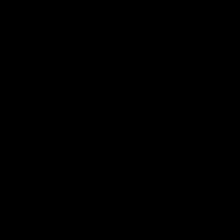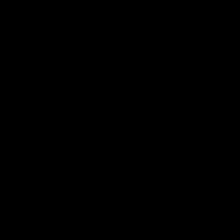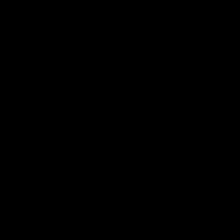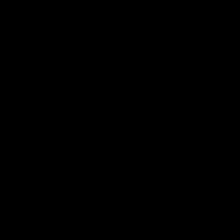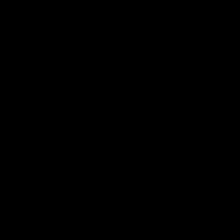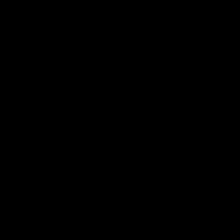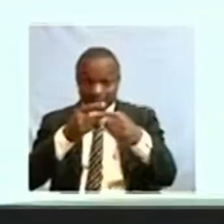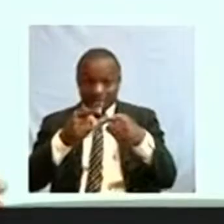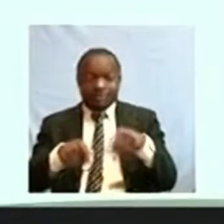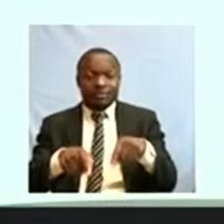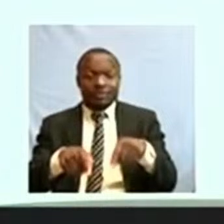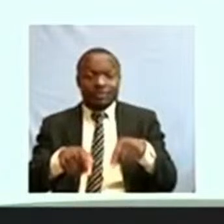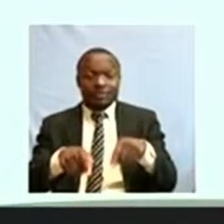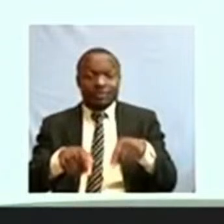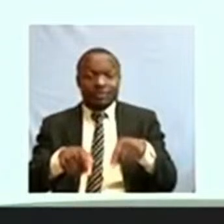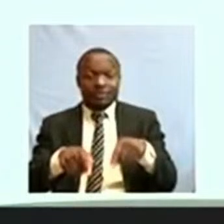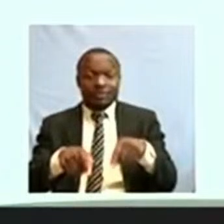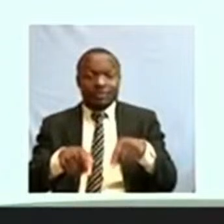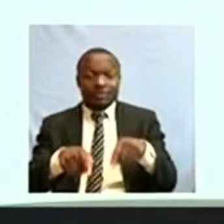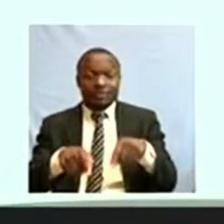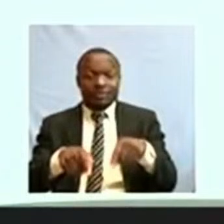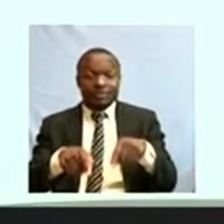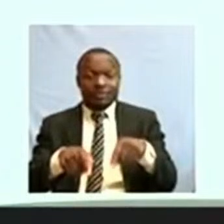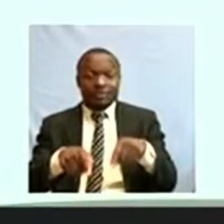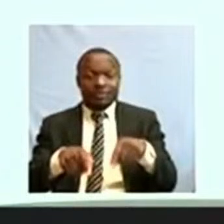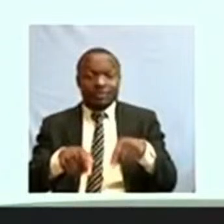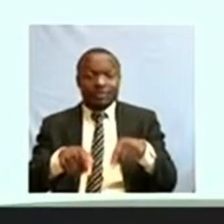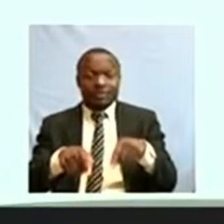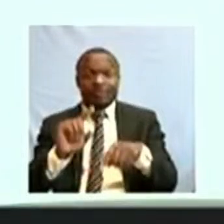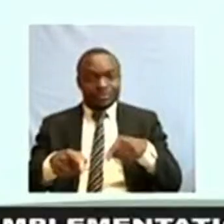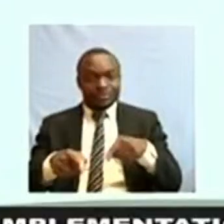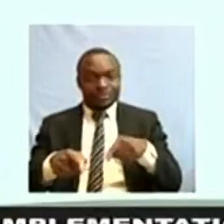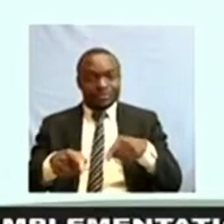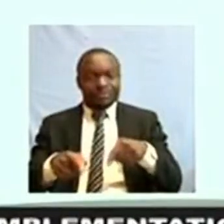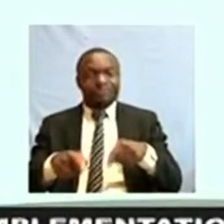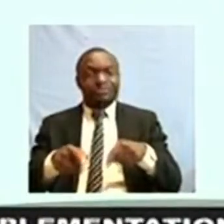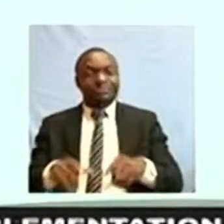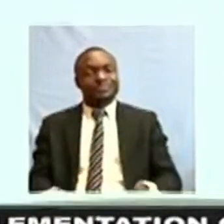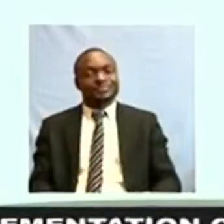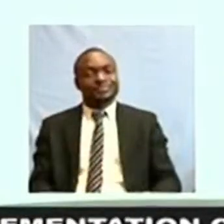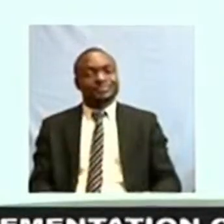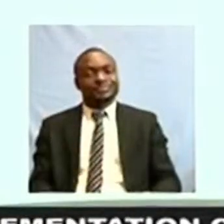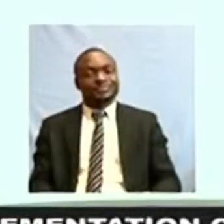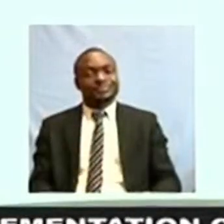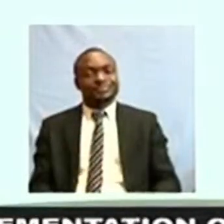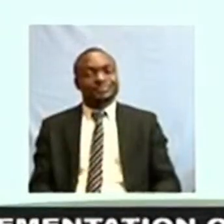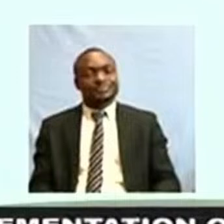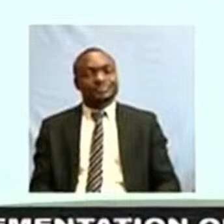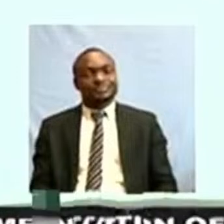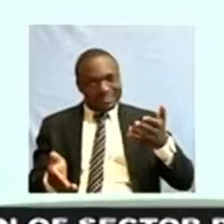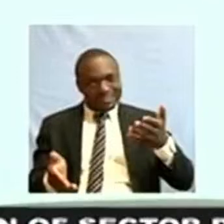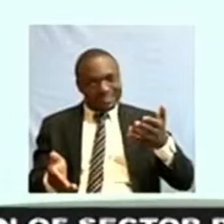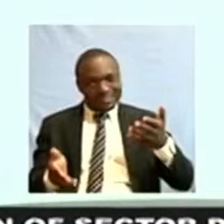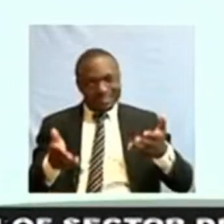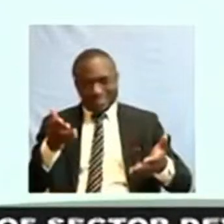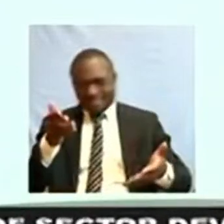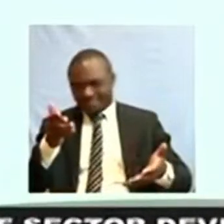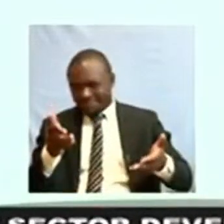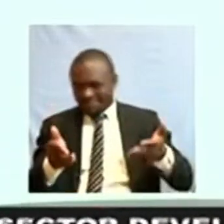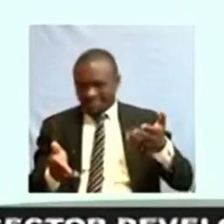taking place for them. So